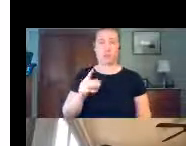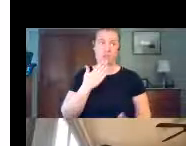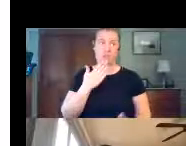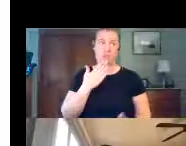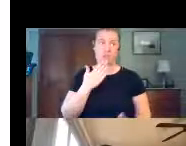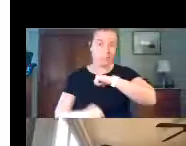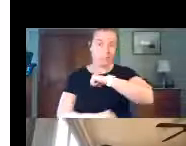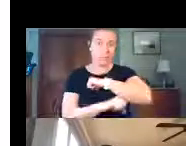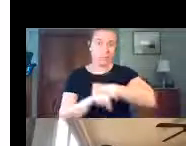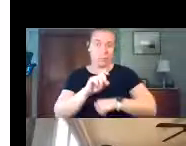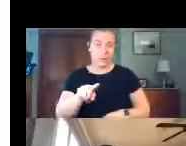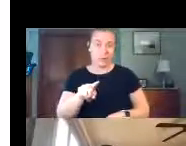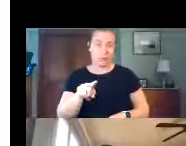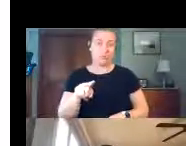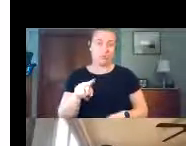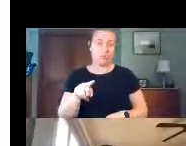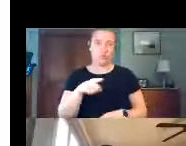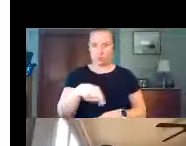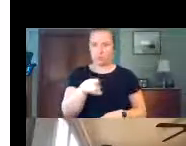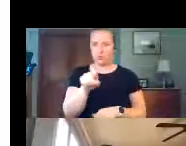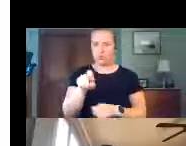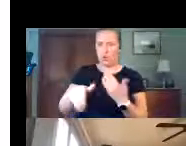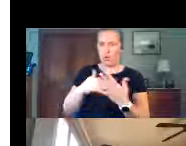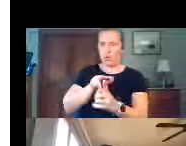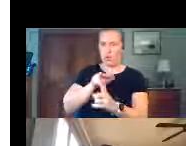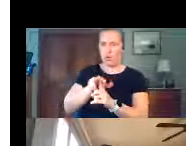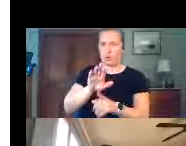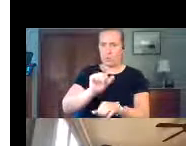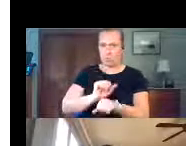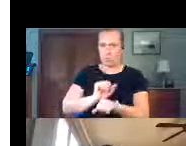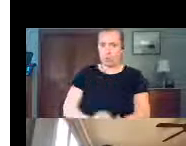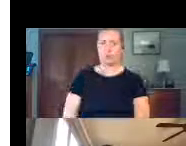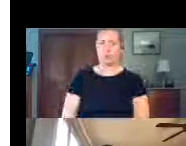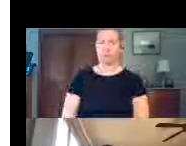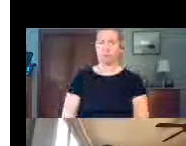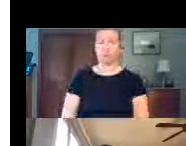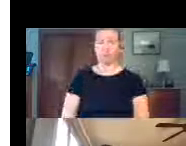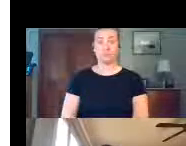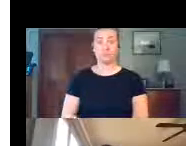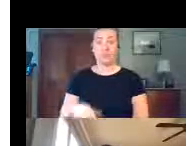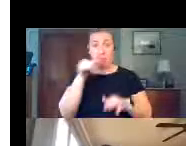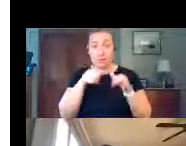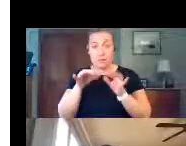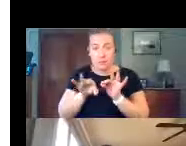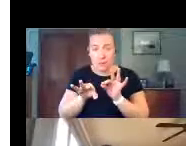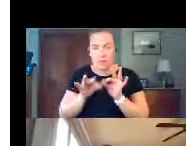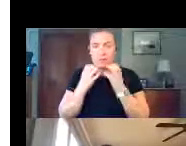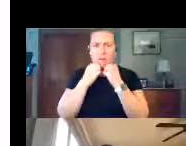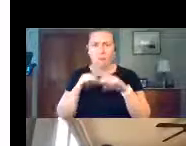that I suggest everyone apply to their work, and it's deceptively simple but important. It's, what are we trying to